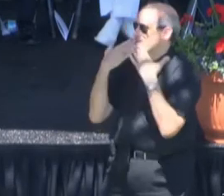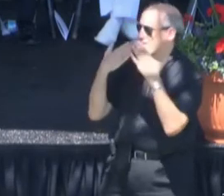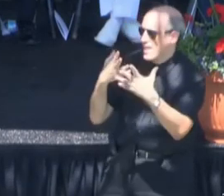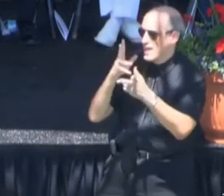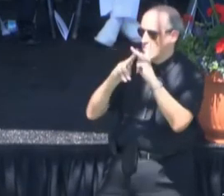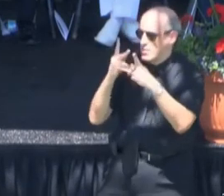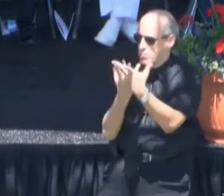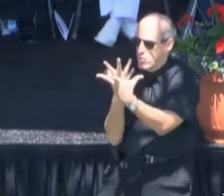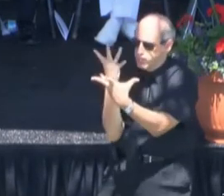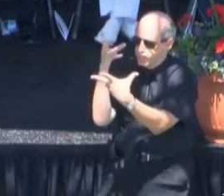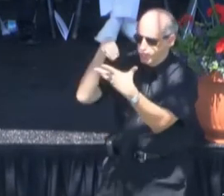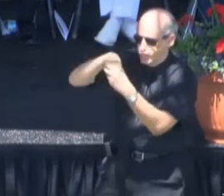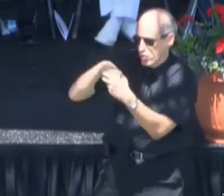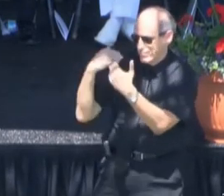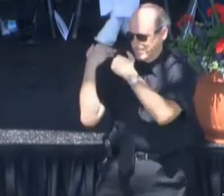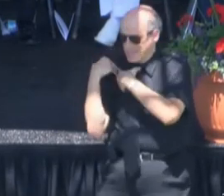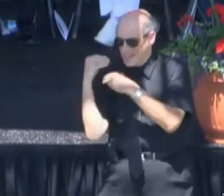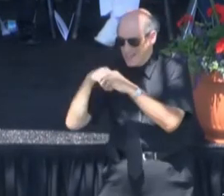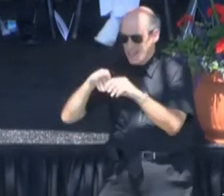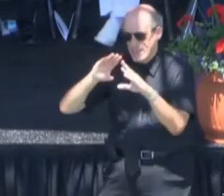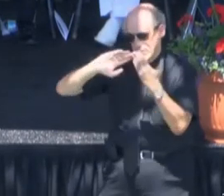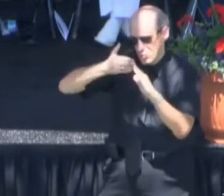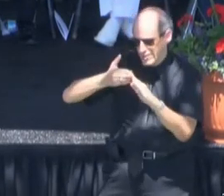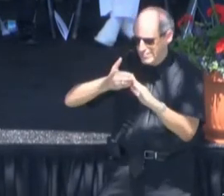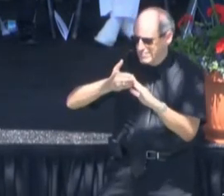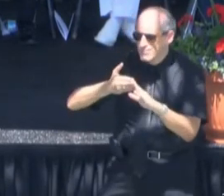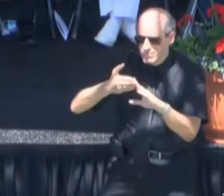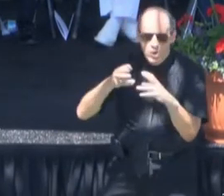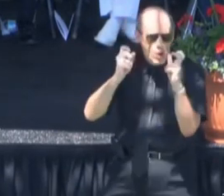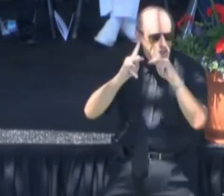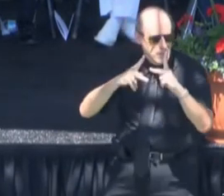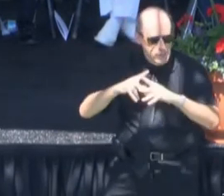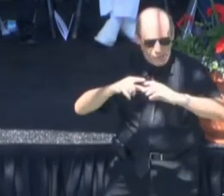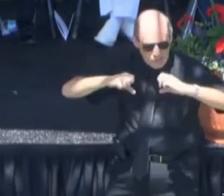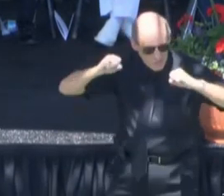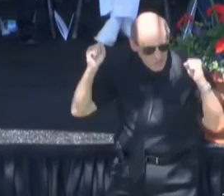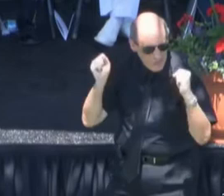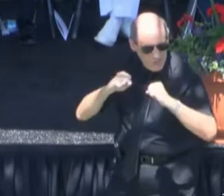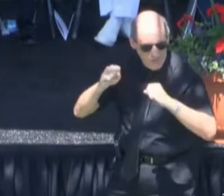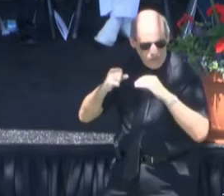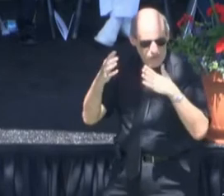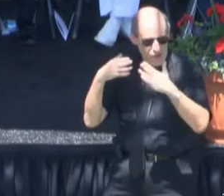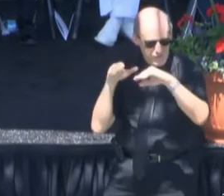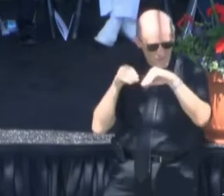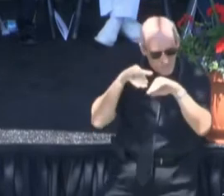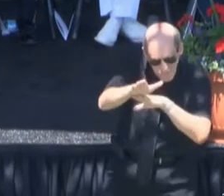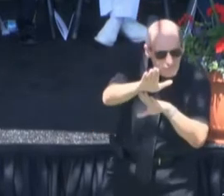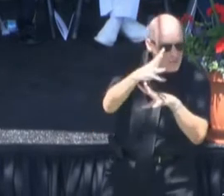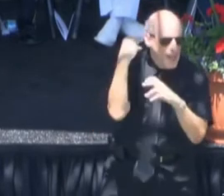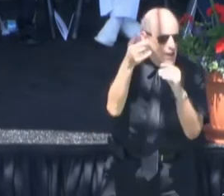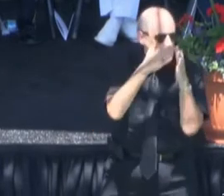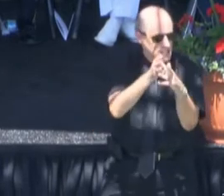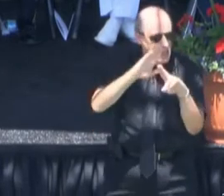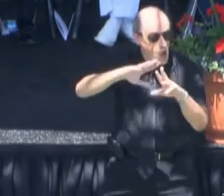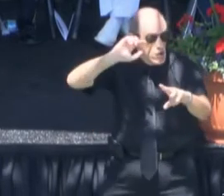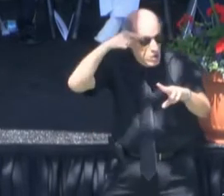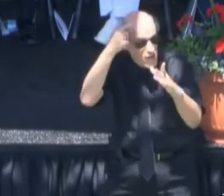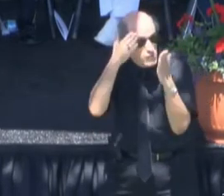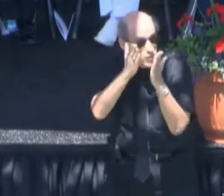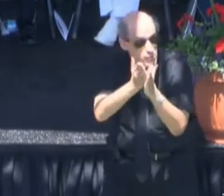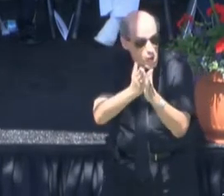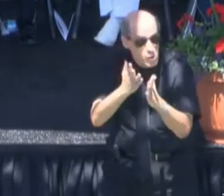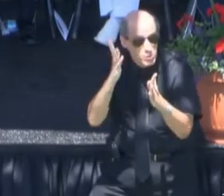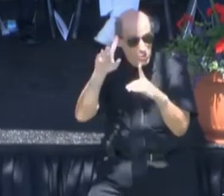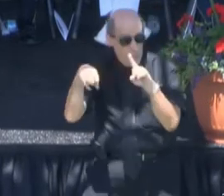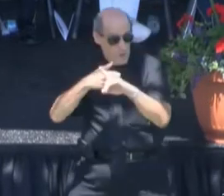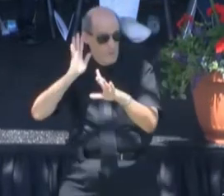not just the alumni, but the ship owners, the leasers, everybody else who fought to get you guys out to sea on government vessels when the